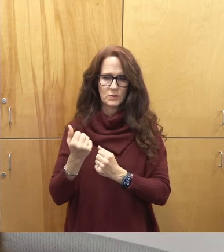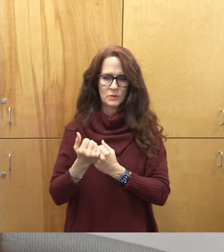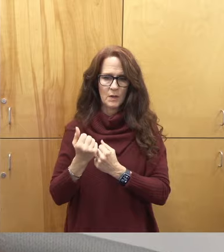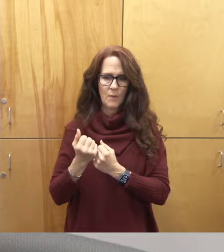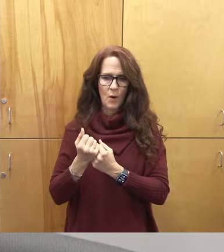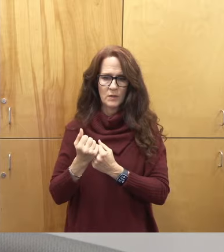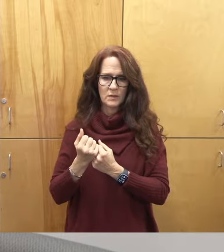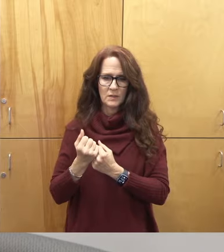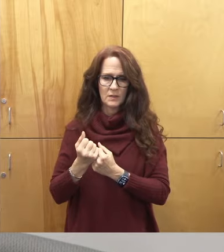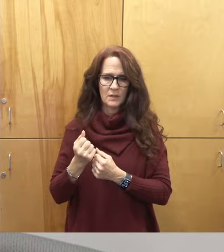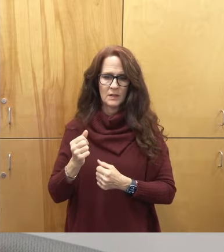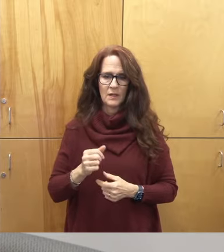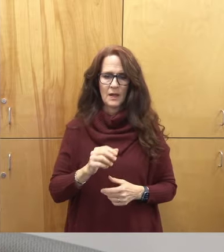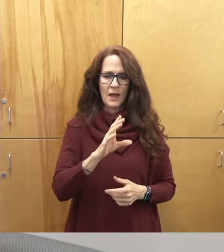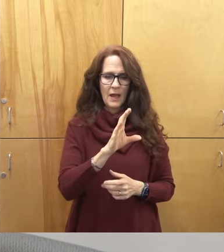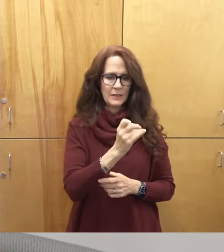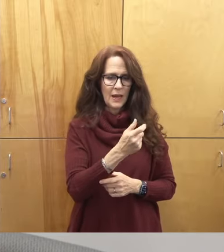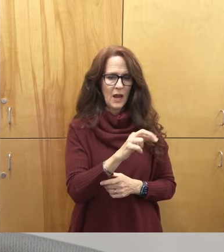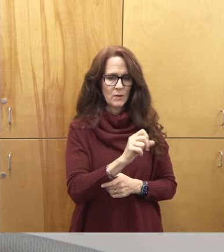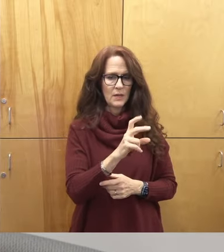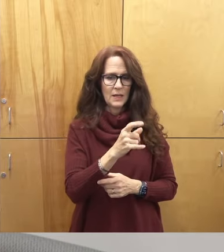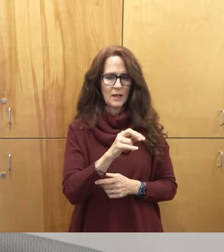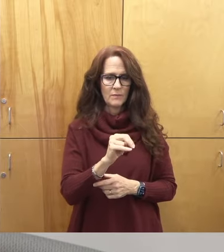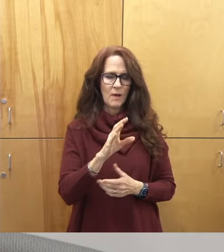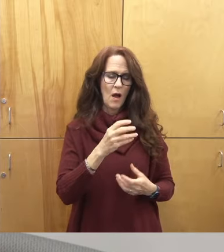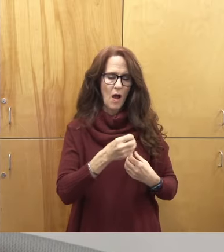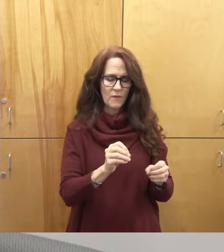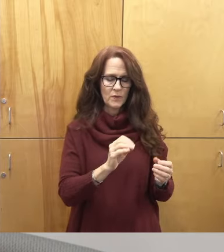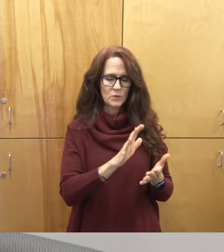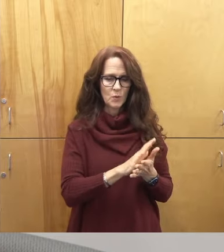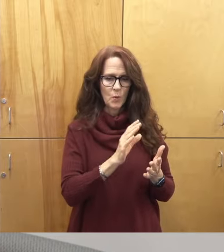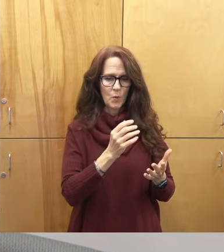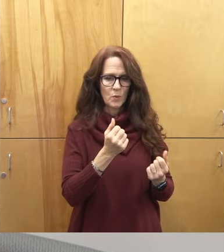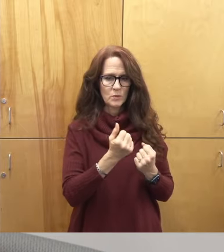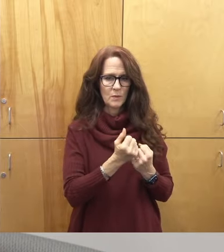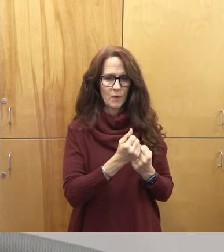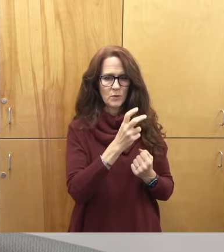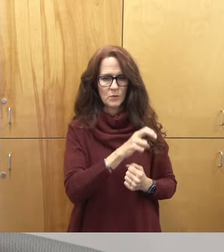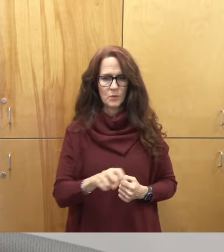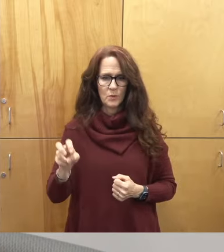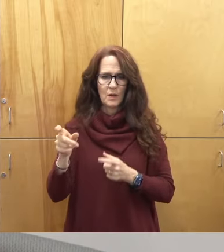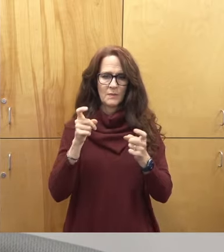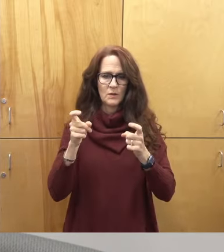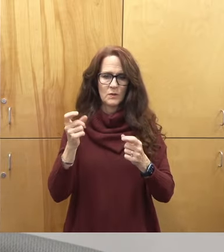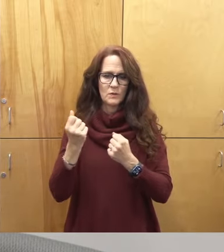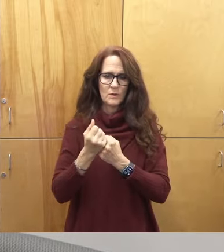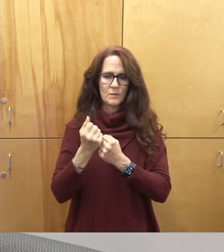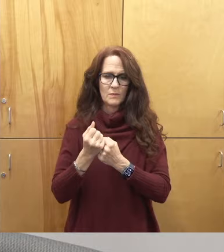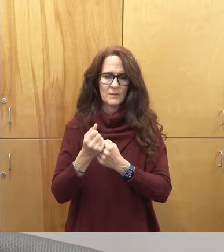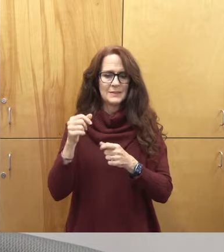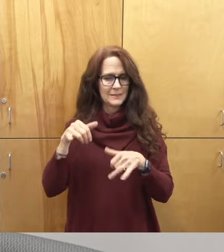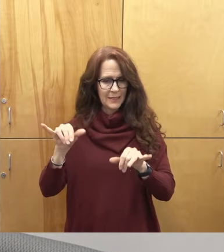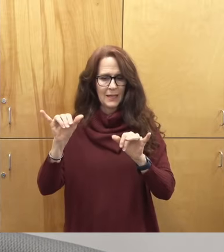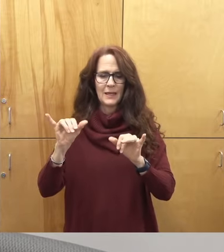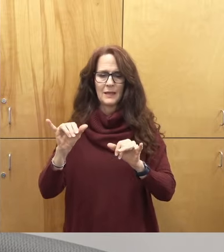Leon, teacher on special assignment, Office of School Support Services, to administrative assistant, Office of School Support